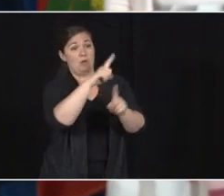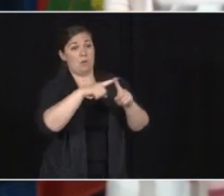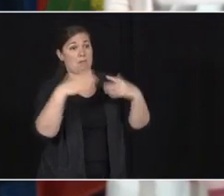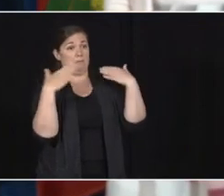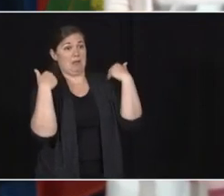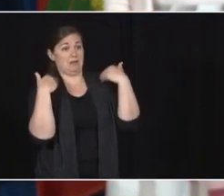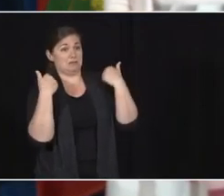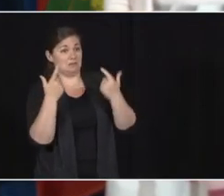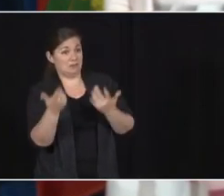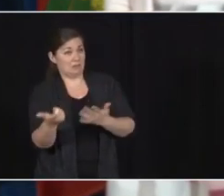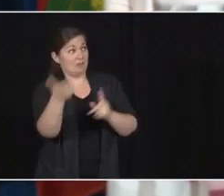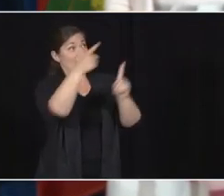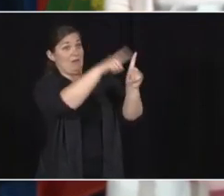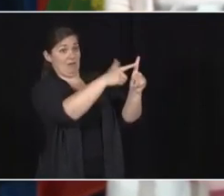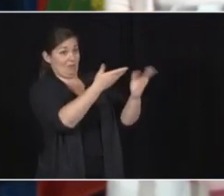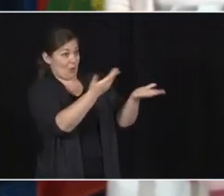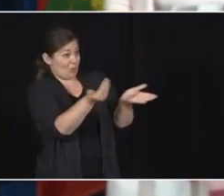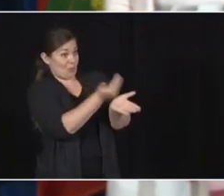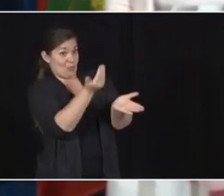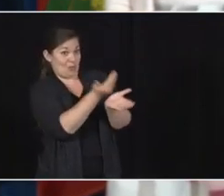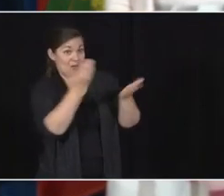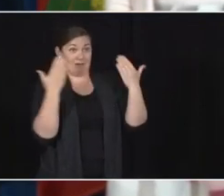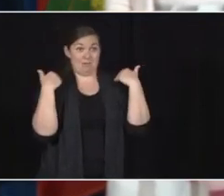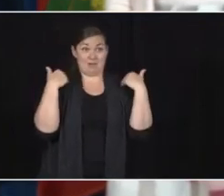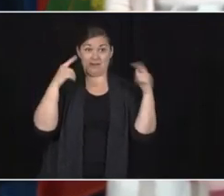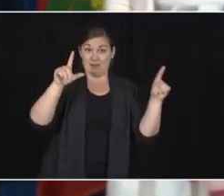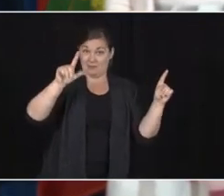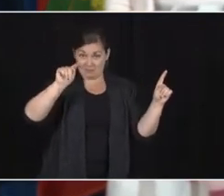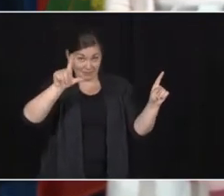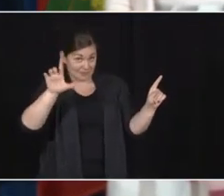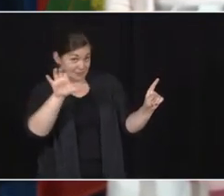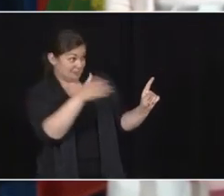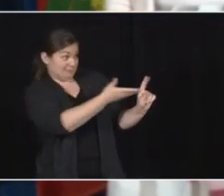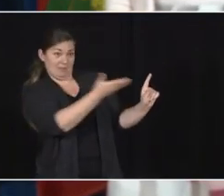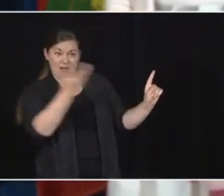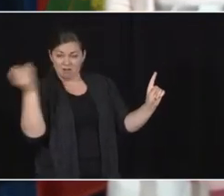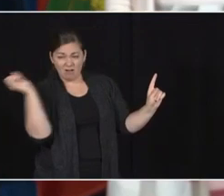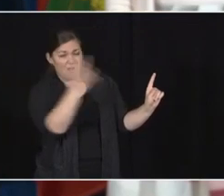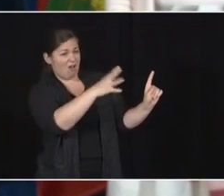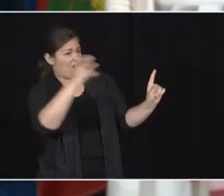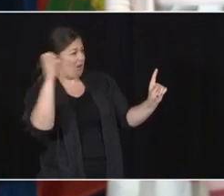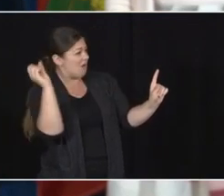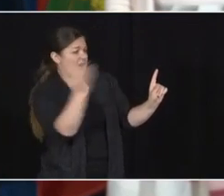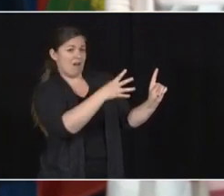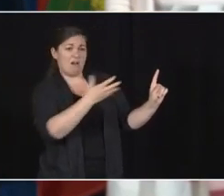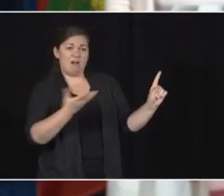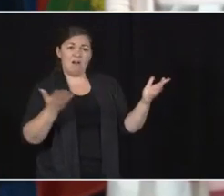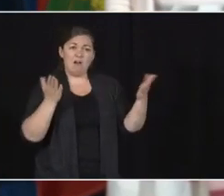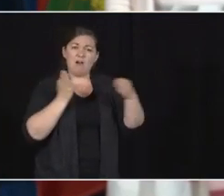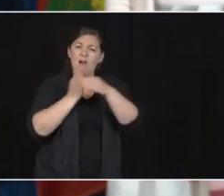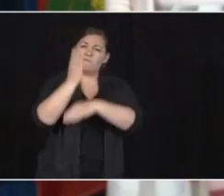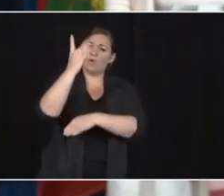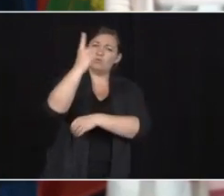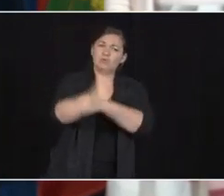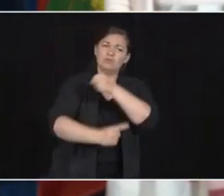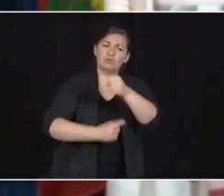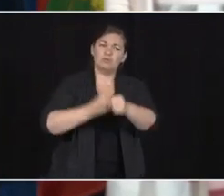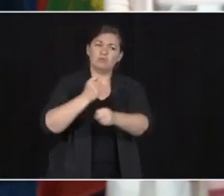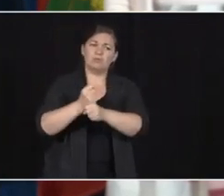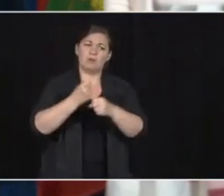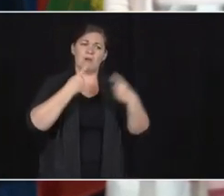created, she started reporting them to your ministry. It took your ministry over a year to get back to her.